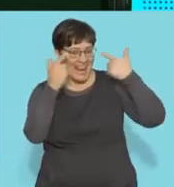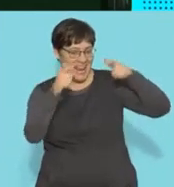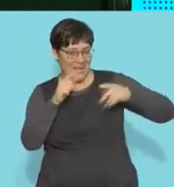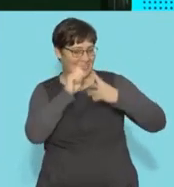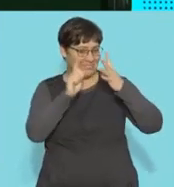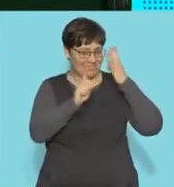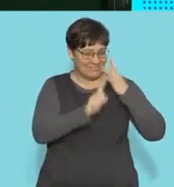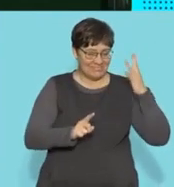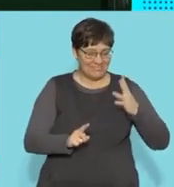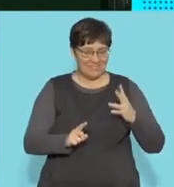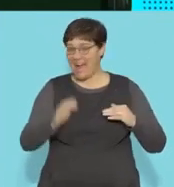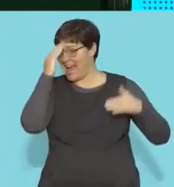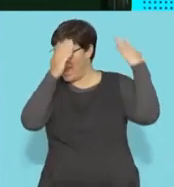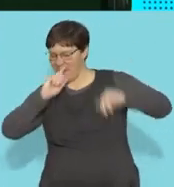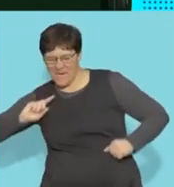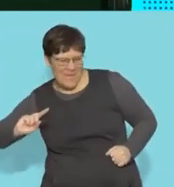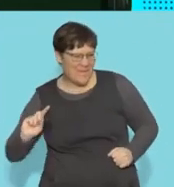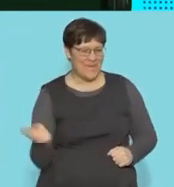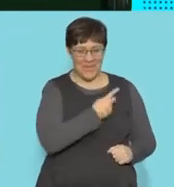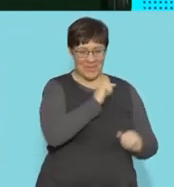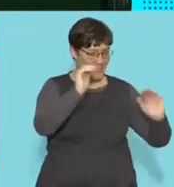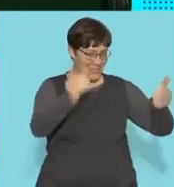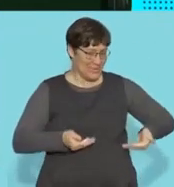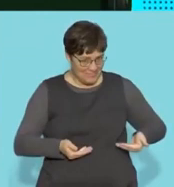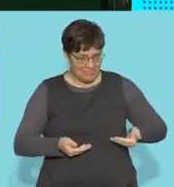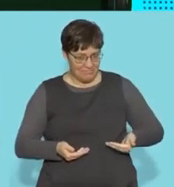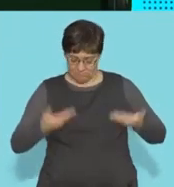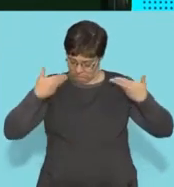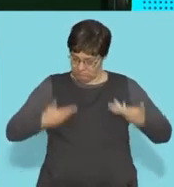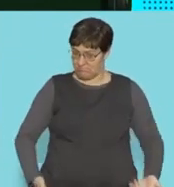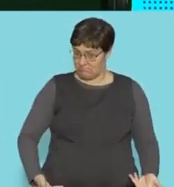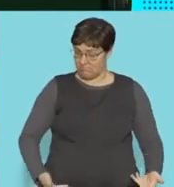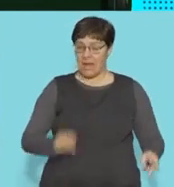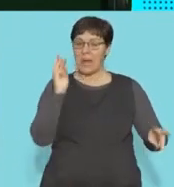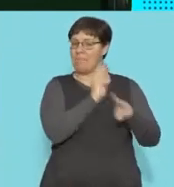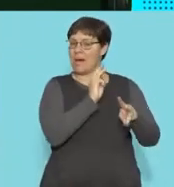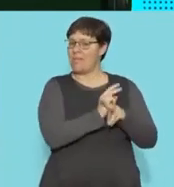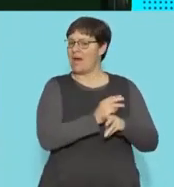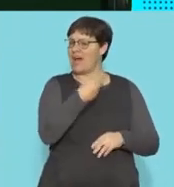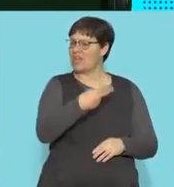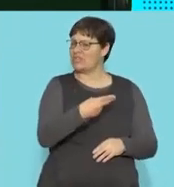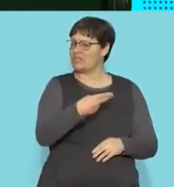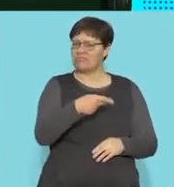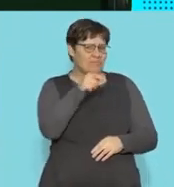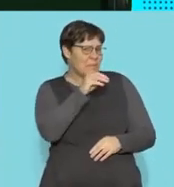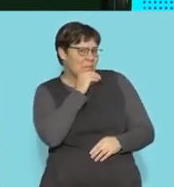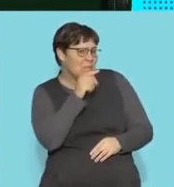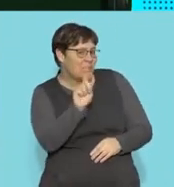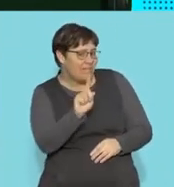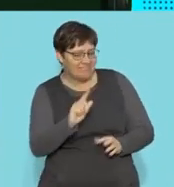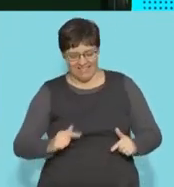Sanibonani, Dumelang, hello everybody. Mama H here, and that of course means it's time for